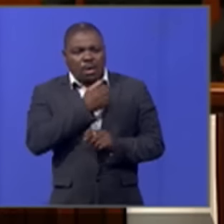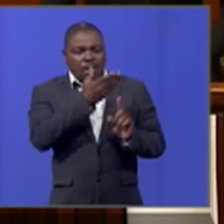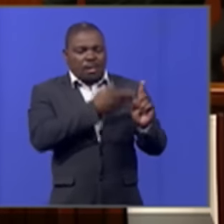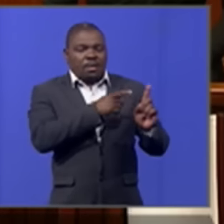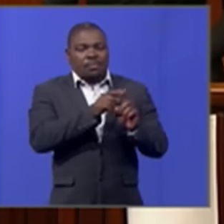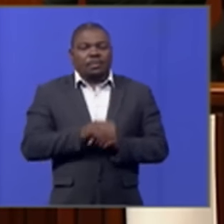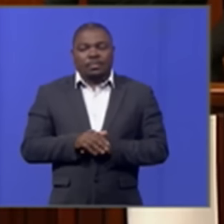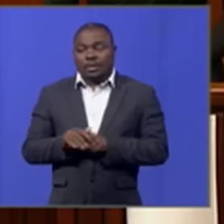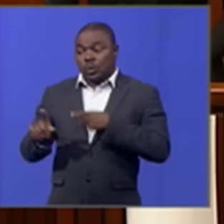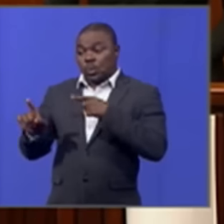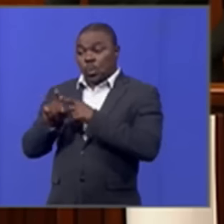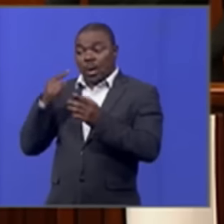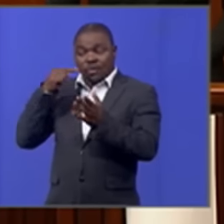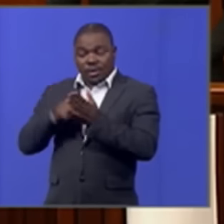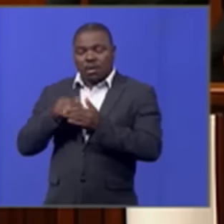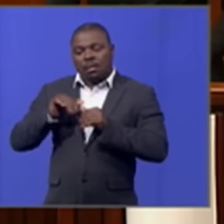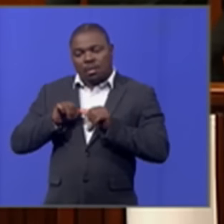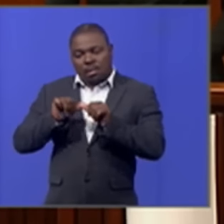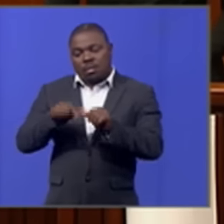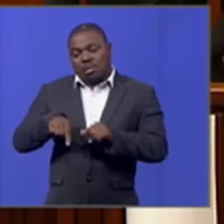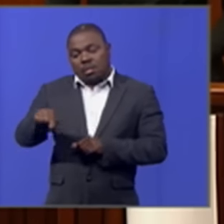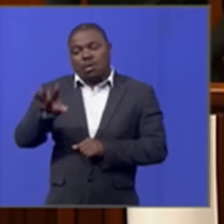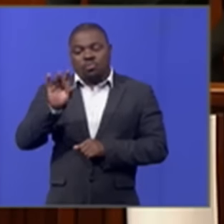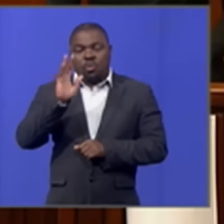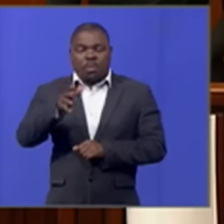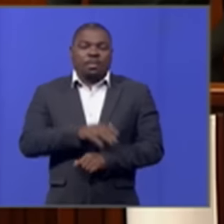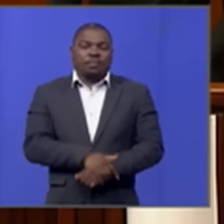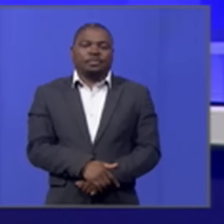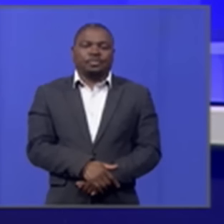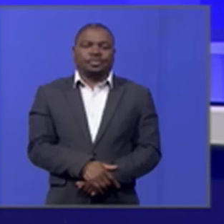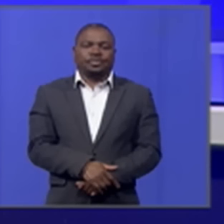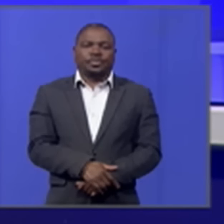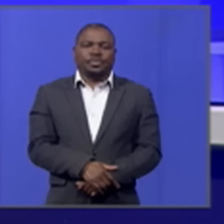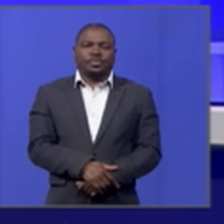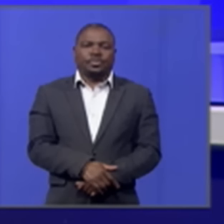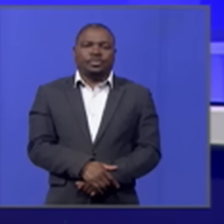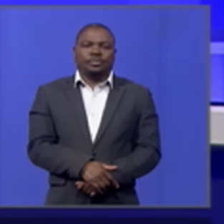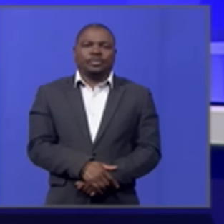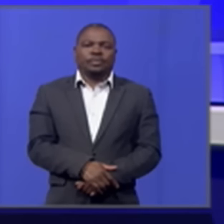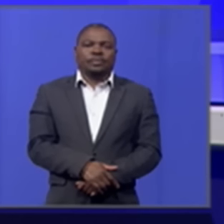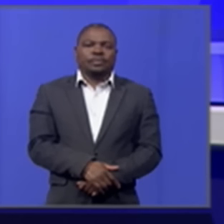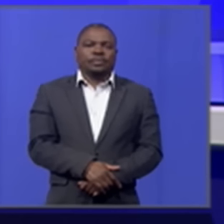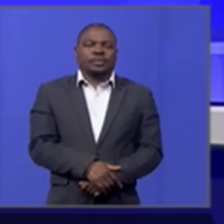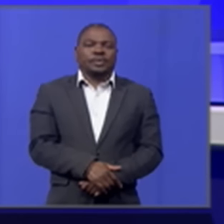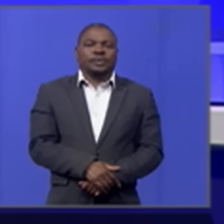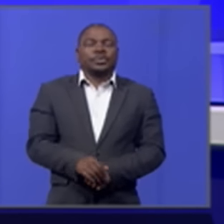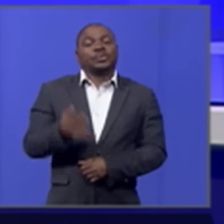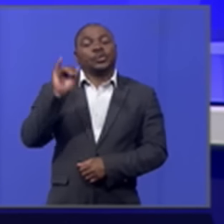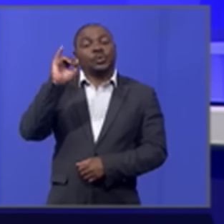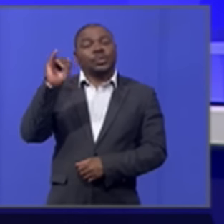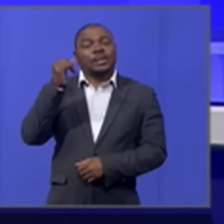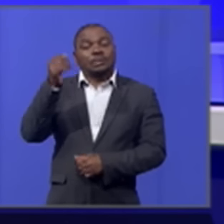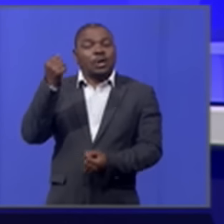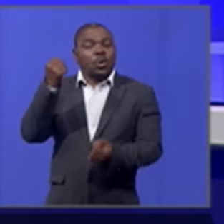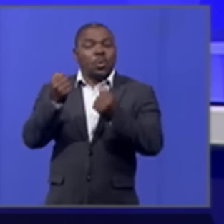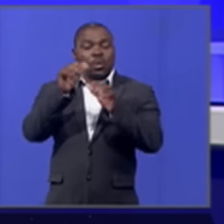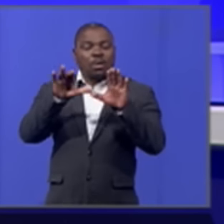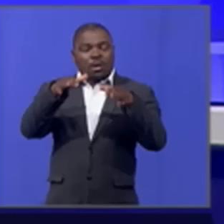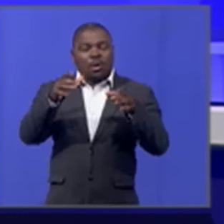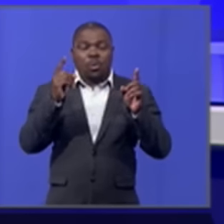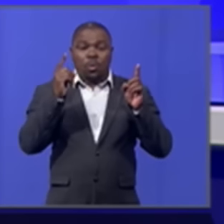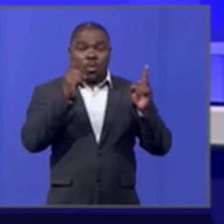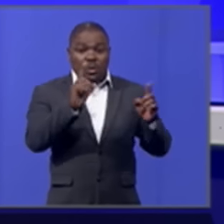Bopaki jwa ga Totetsi bo solofetswe go tswelela ka la bobedi. Kgotlatshekelo ya Magistrata wa Johannesburg e